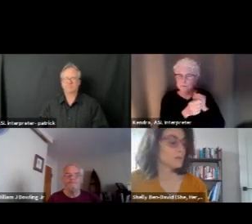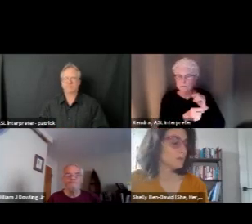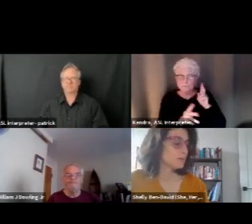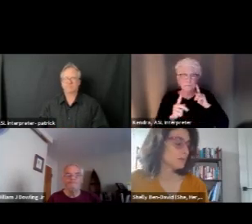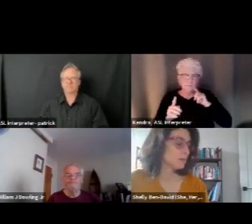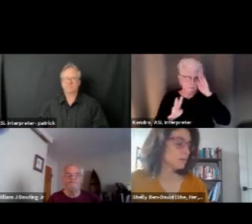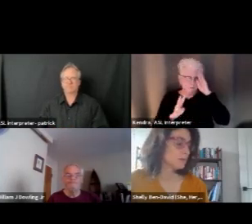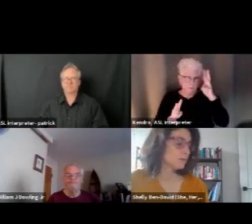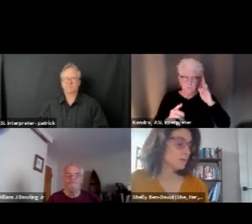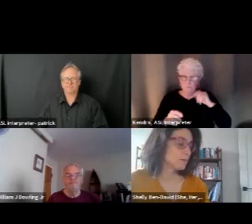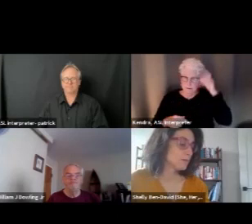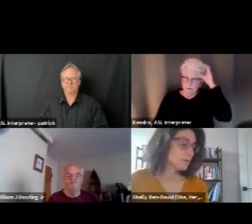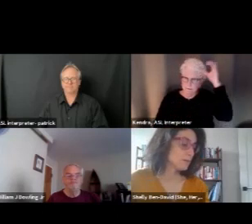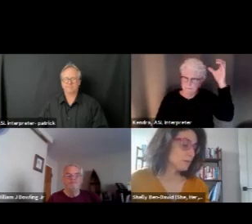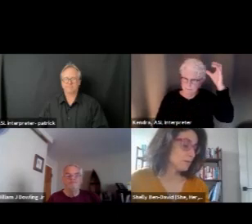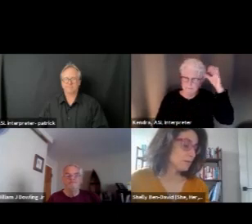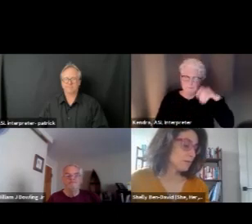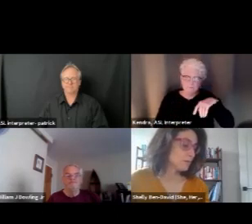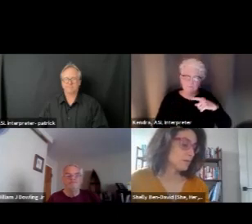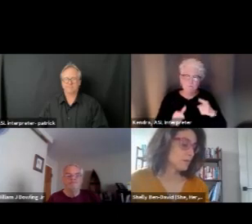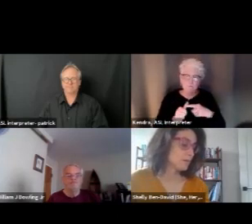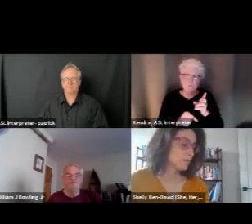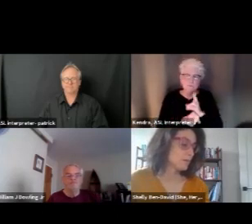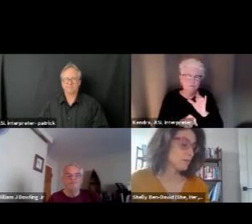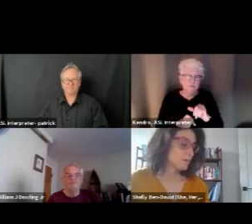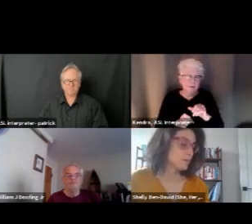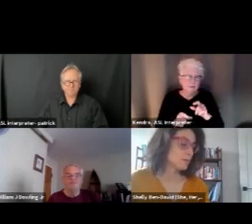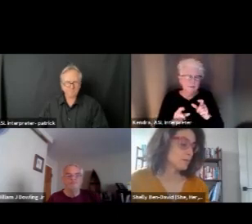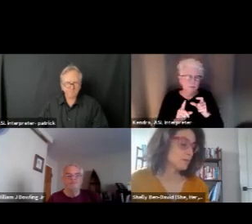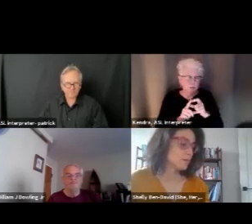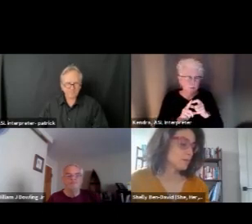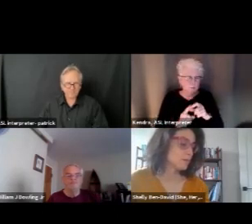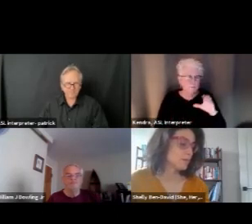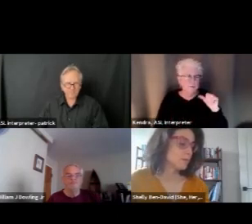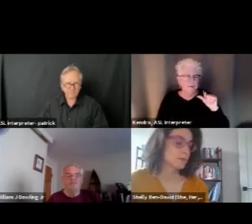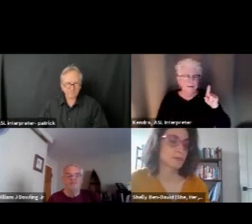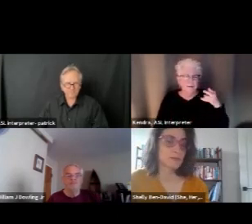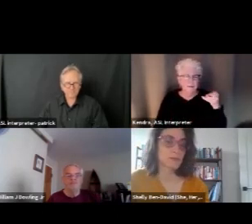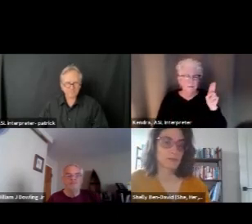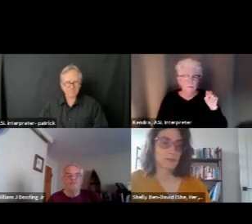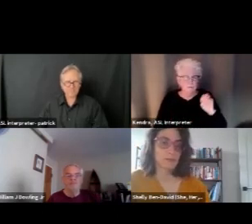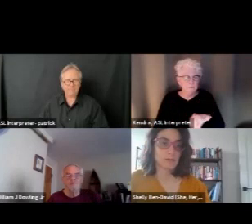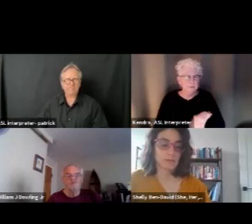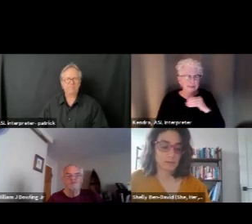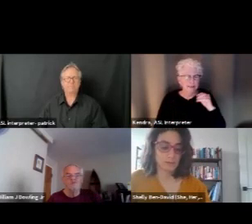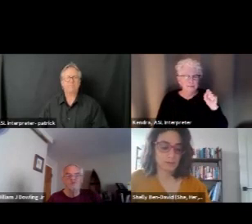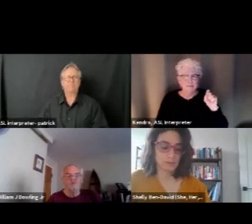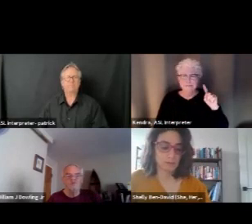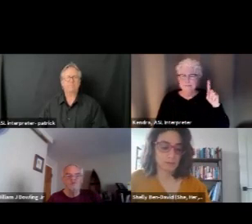of post-traumatic growth, or coined the term, Tedeschi and Calhoun. So, in this chapter, they were kind of talking about